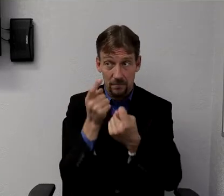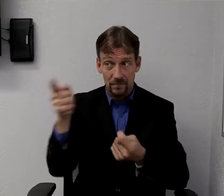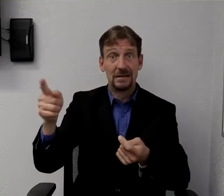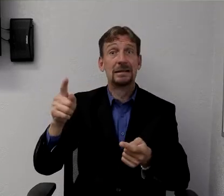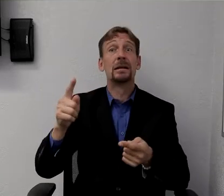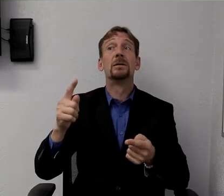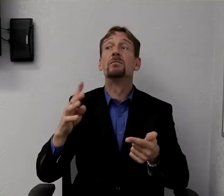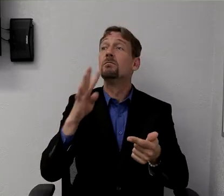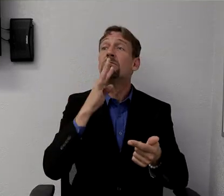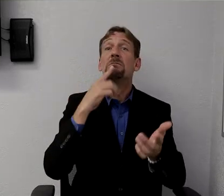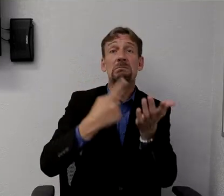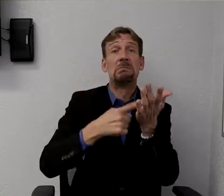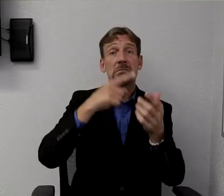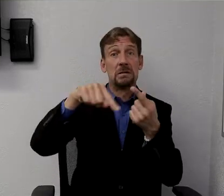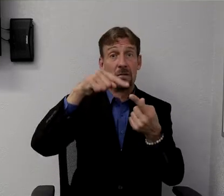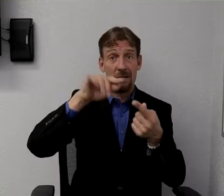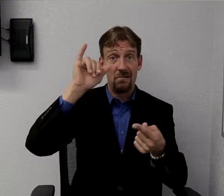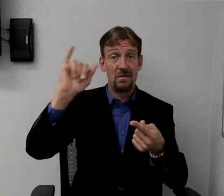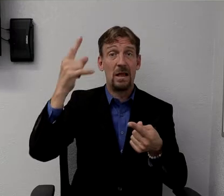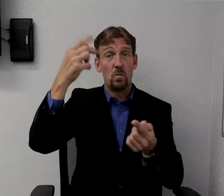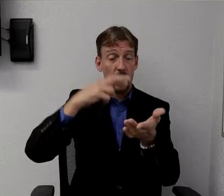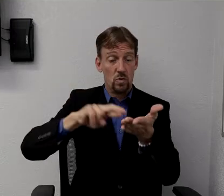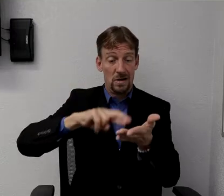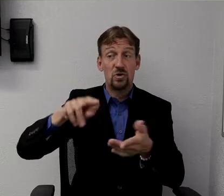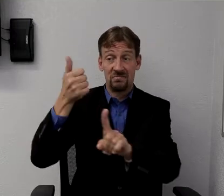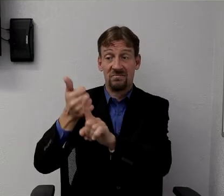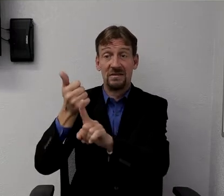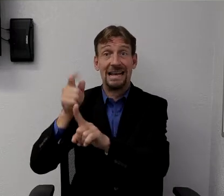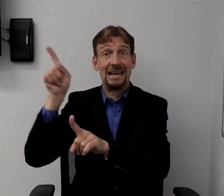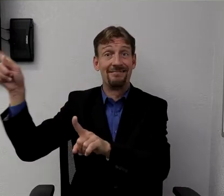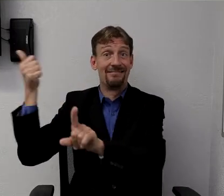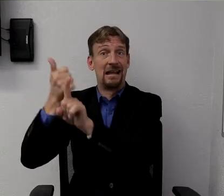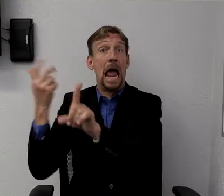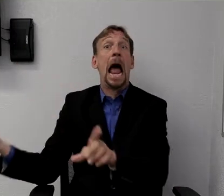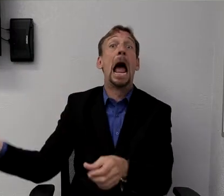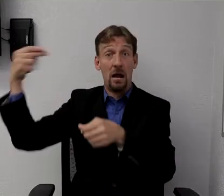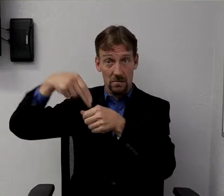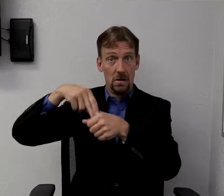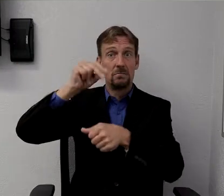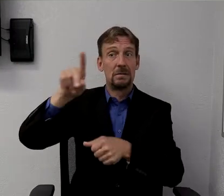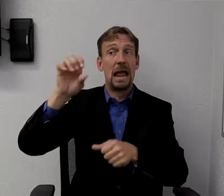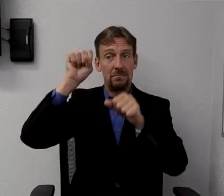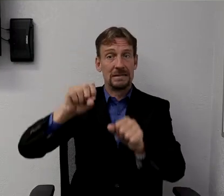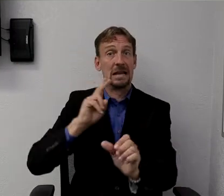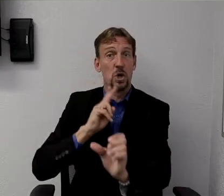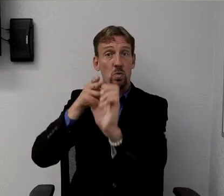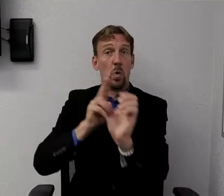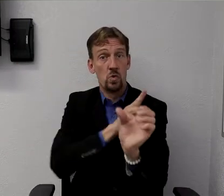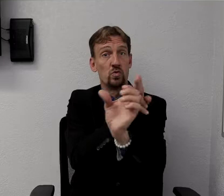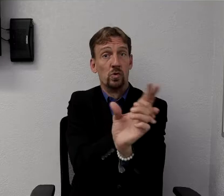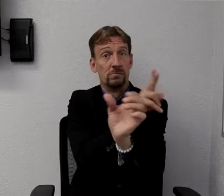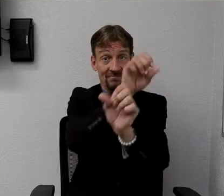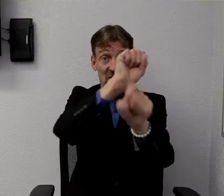is underway that he actually personally enrolled in, and I guess anybody can enroll in it, and he was encouraging many of us